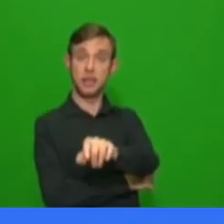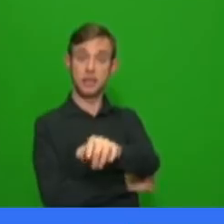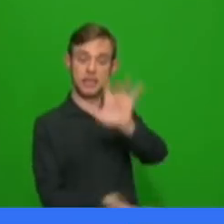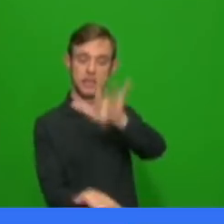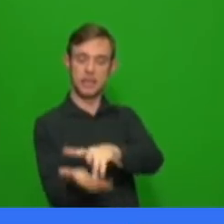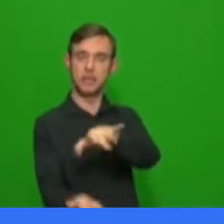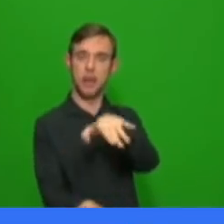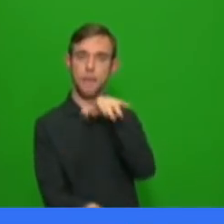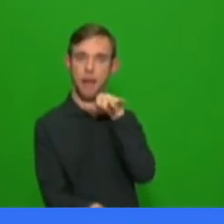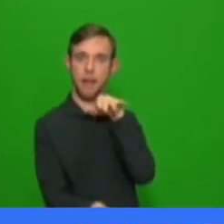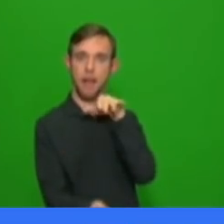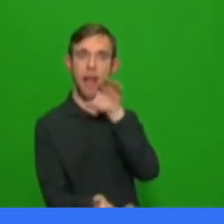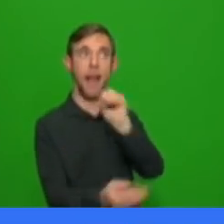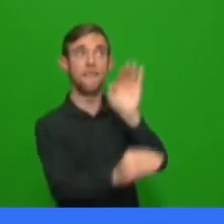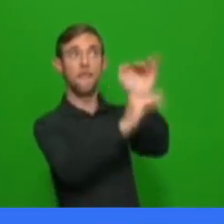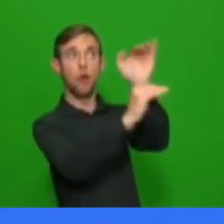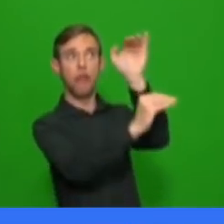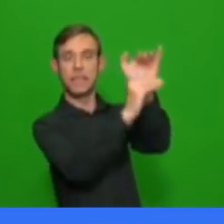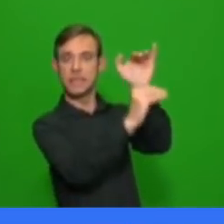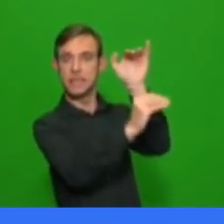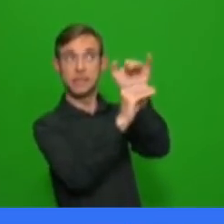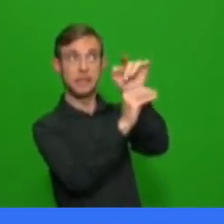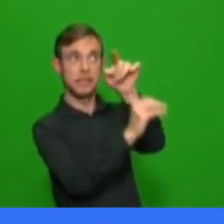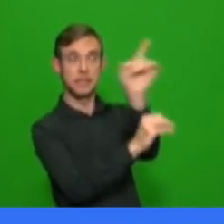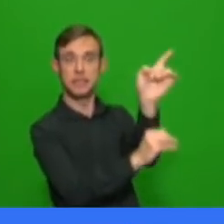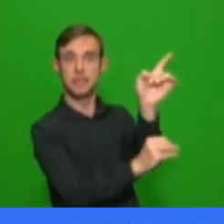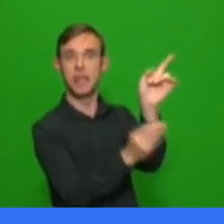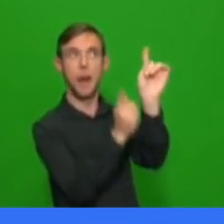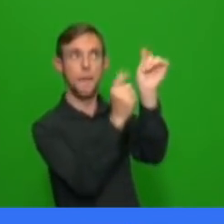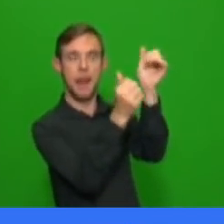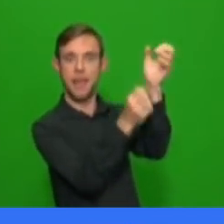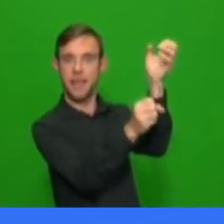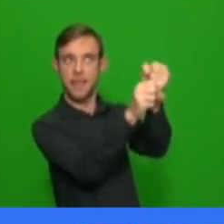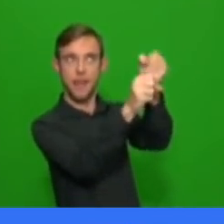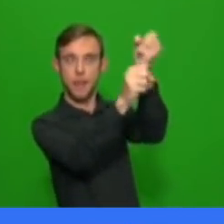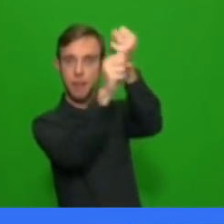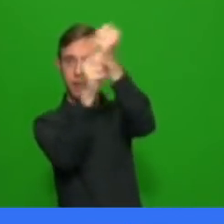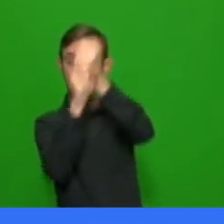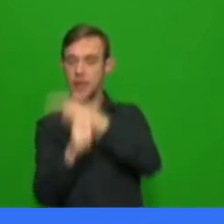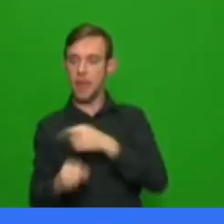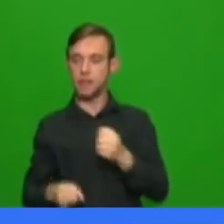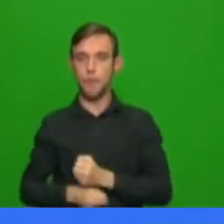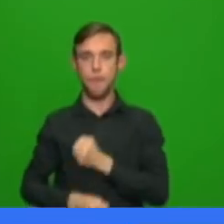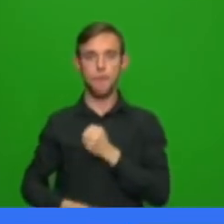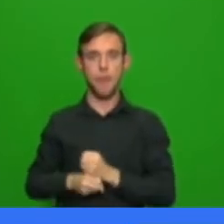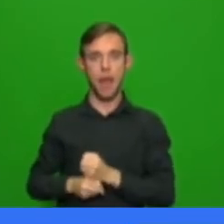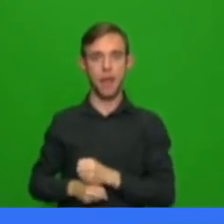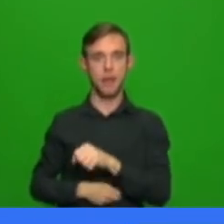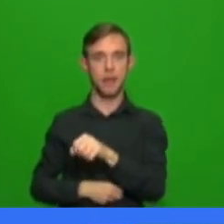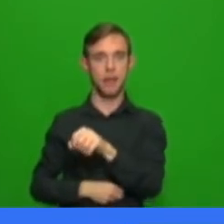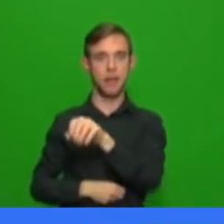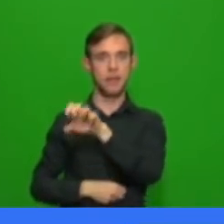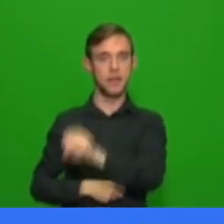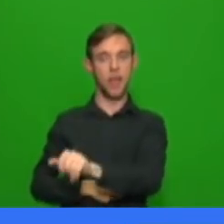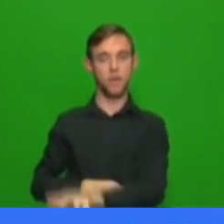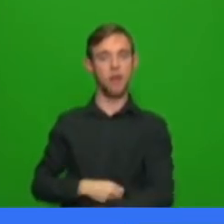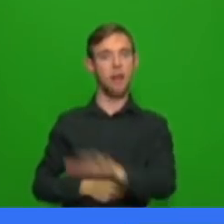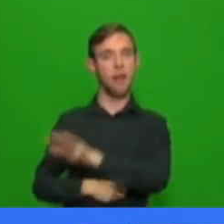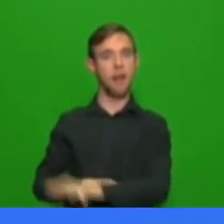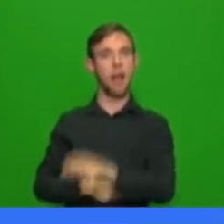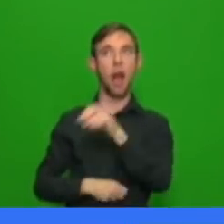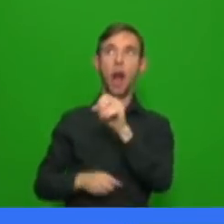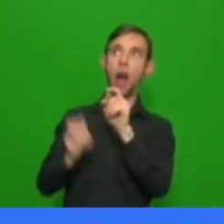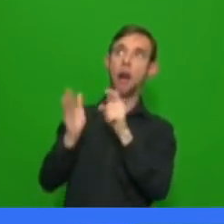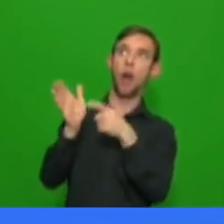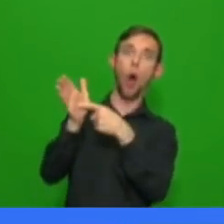Bank's forex reserves in light of the growing size of government's other FX liabilities, and I just